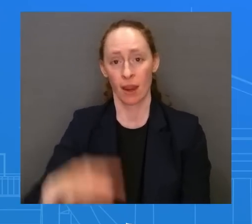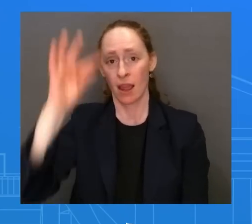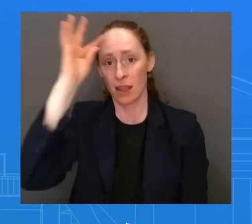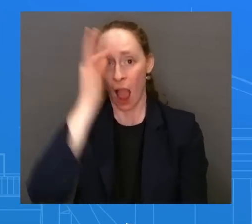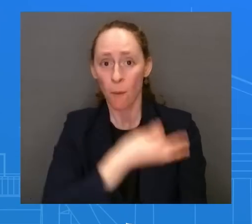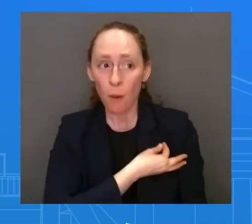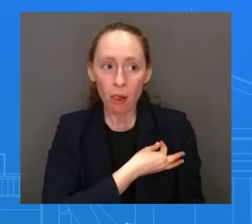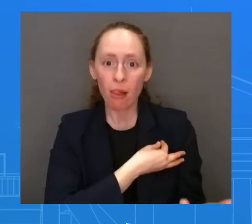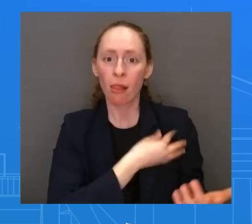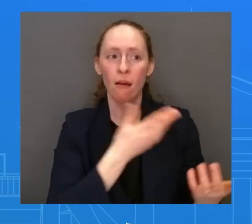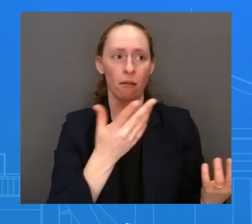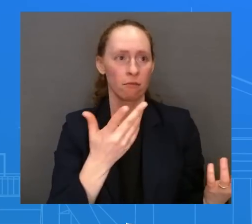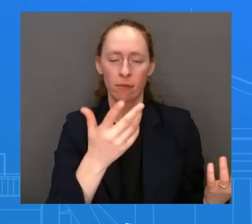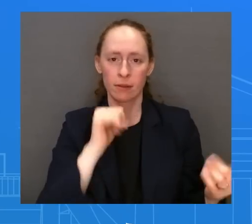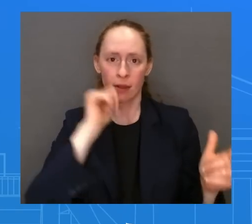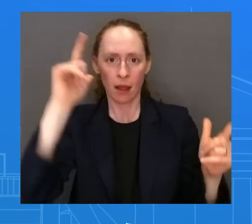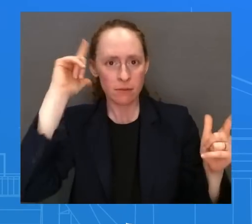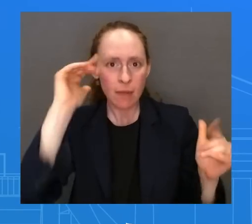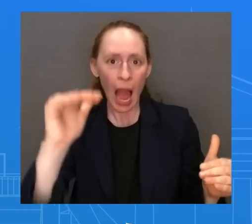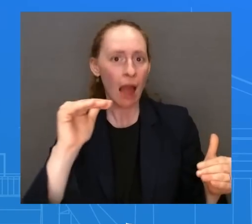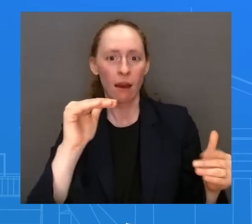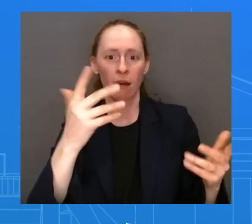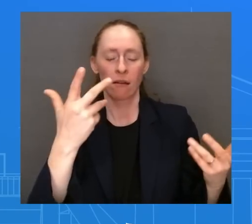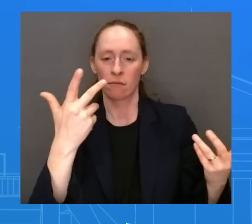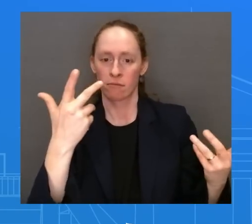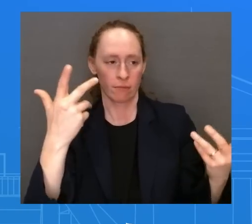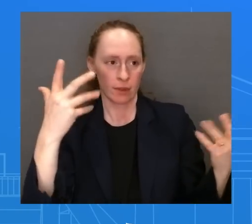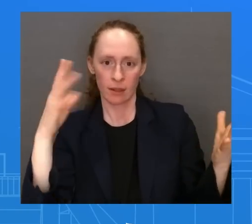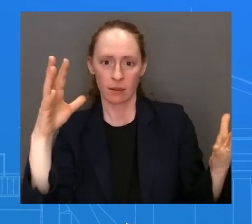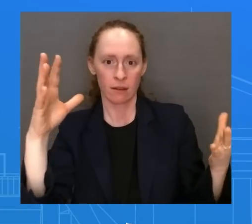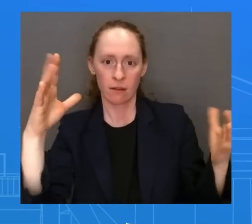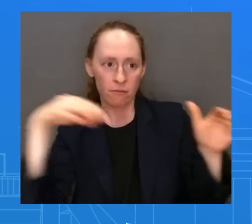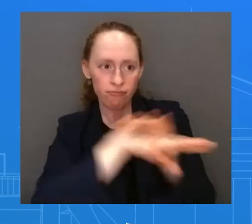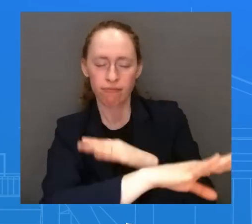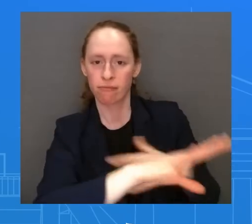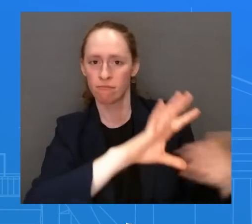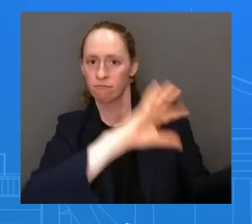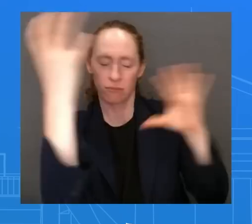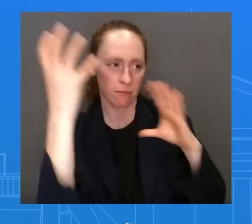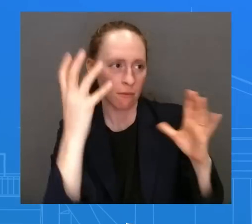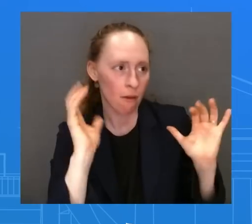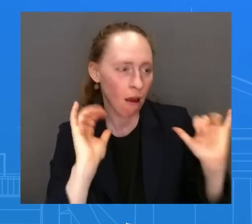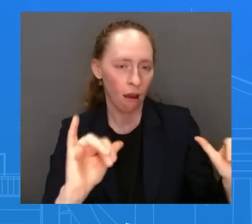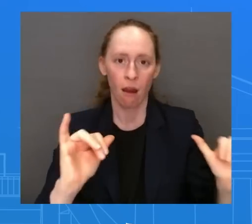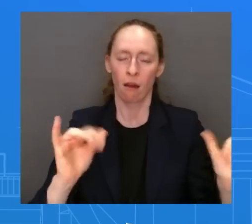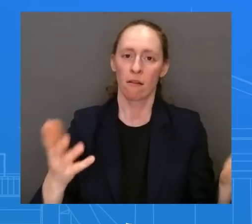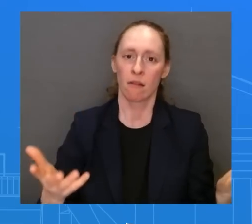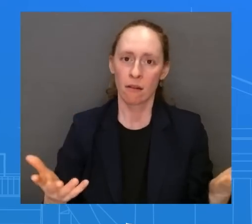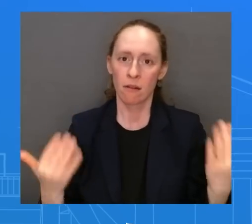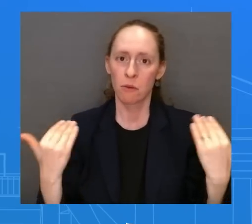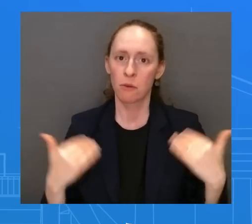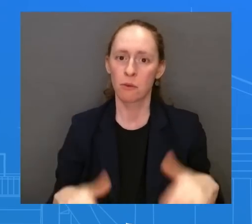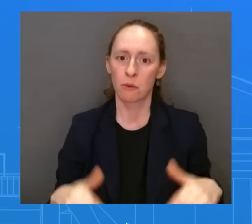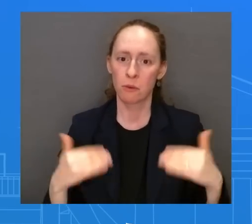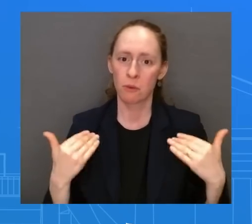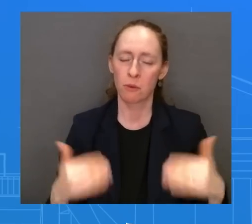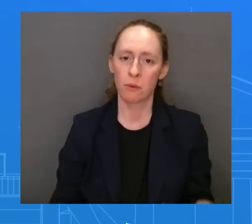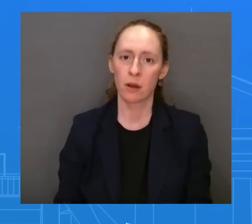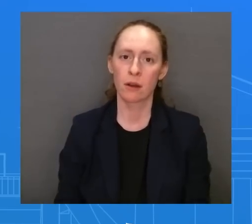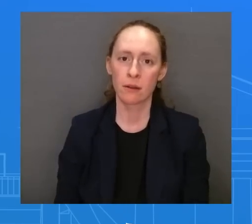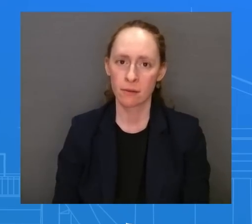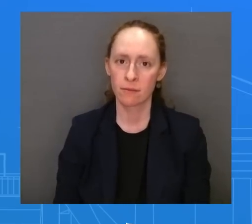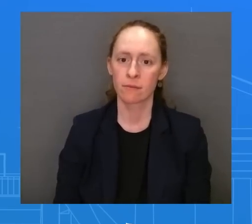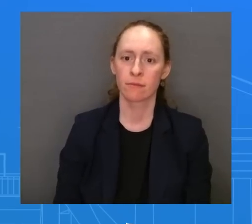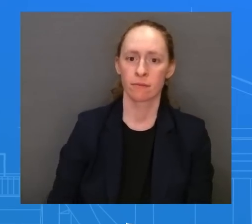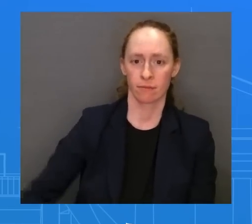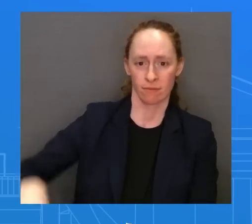senior National Security Team all the way up to the senior levels of the Pentagon advised him that the 31st was the appropriate date